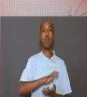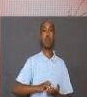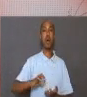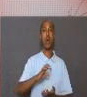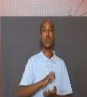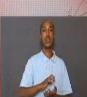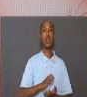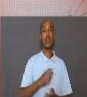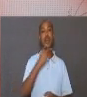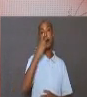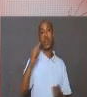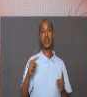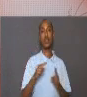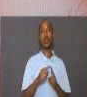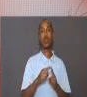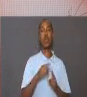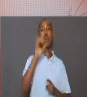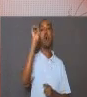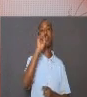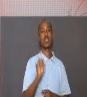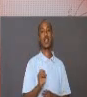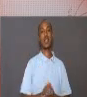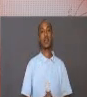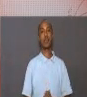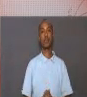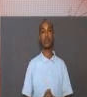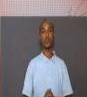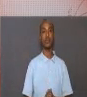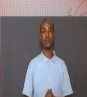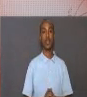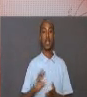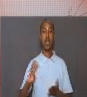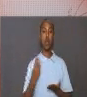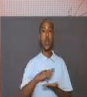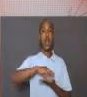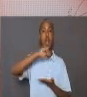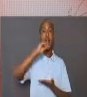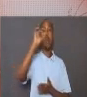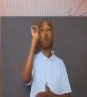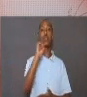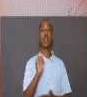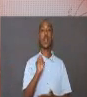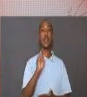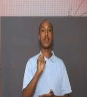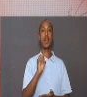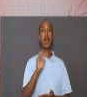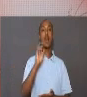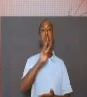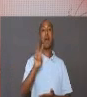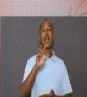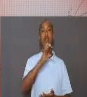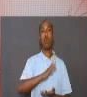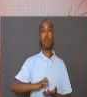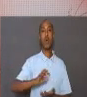forms compounds that are referred to as oxides. We learned that oxides